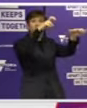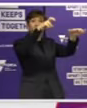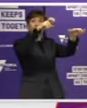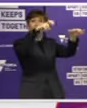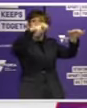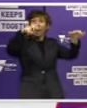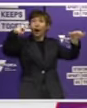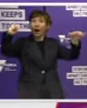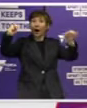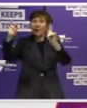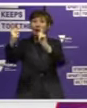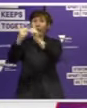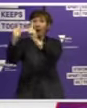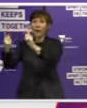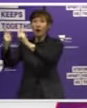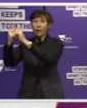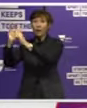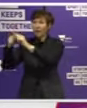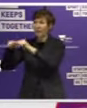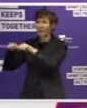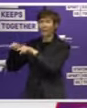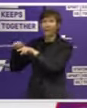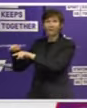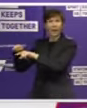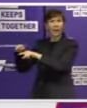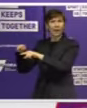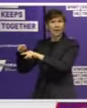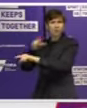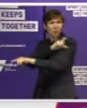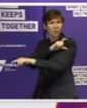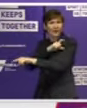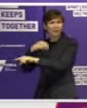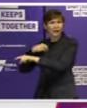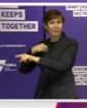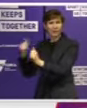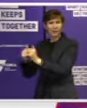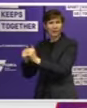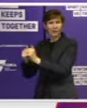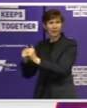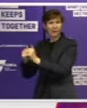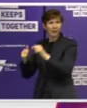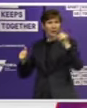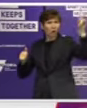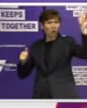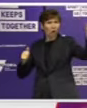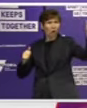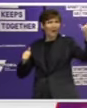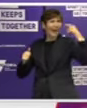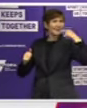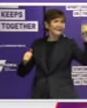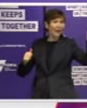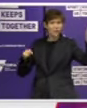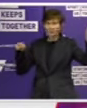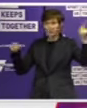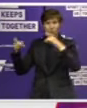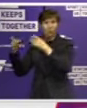on is a matter for the board and council assisting and any other parties that were part of that process.